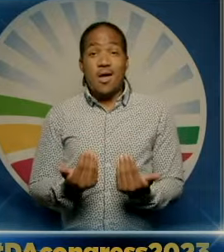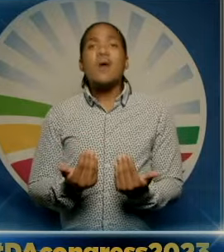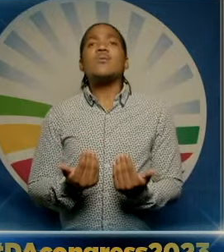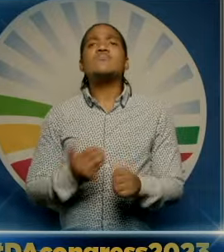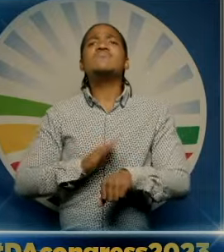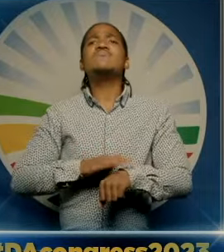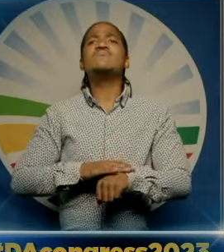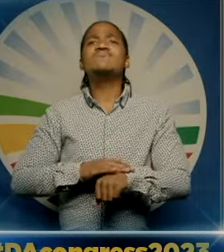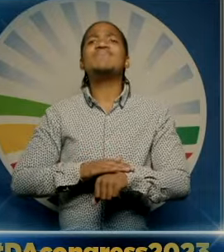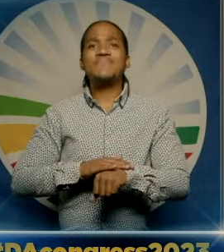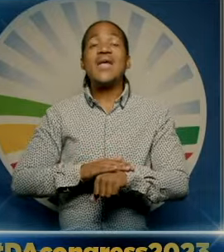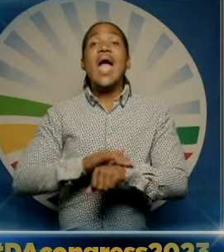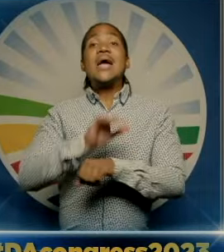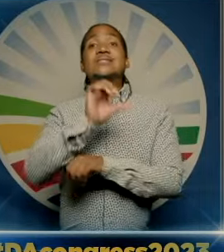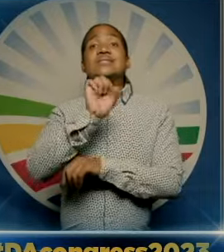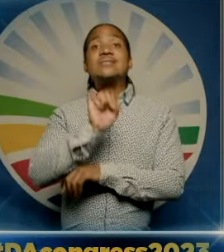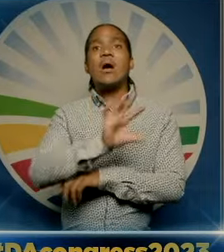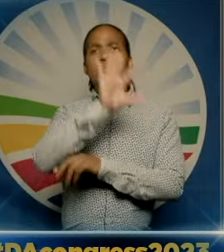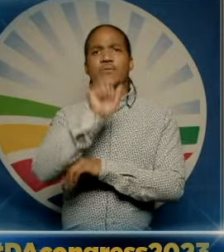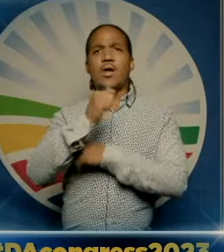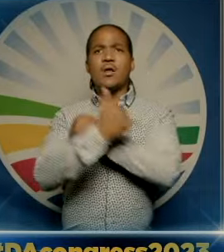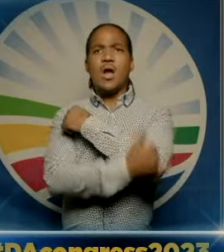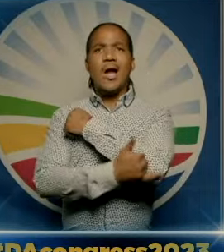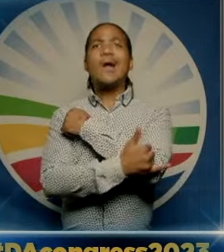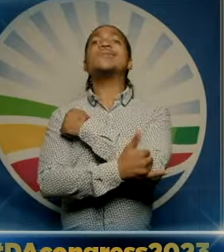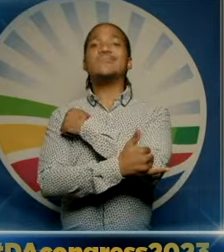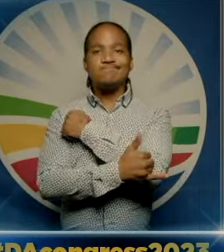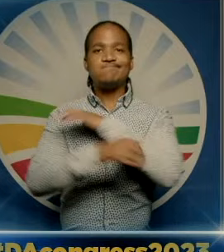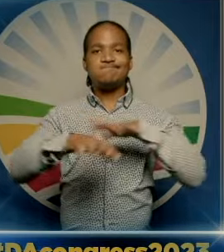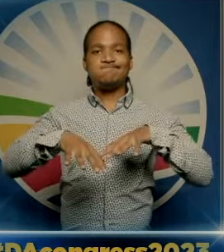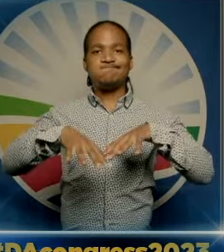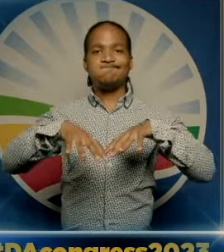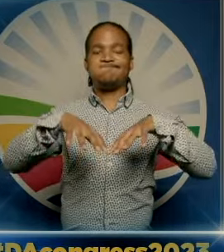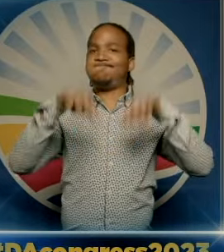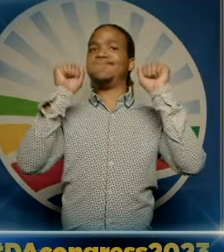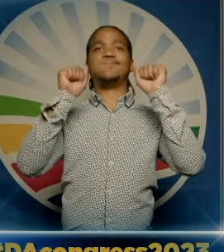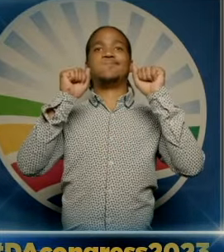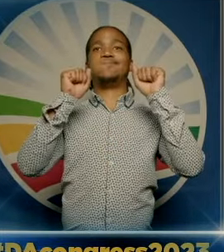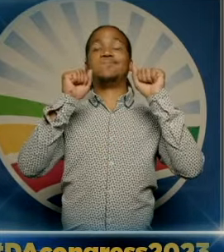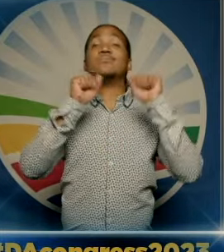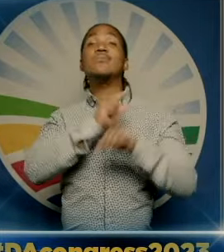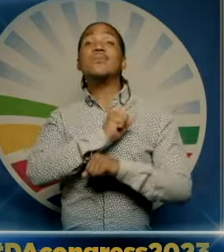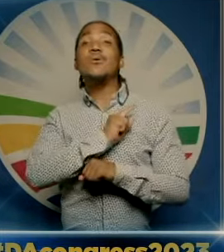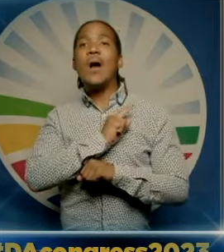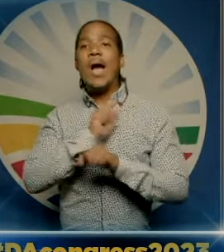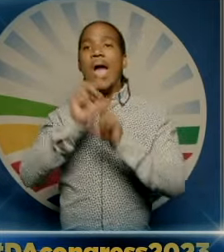the country is languishing in perpetual blackouts due to the broken